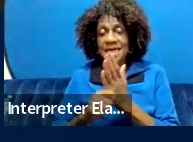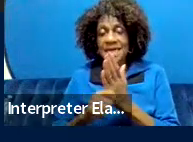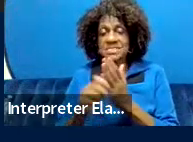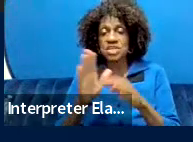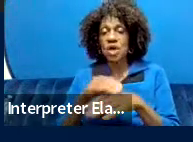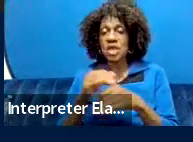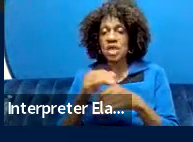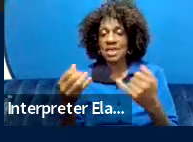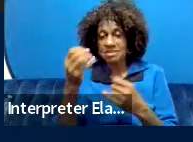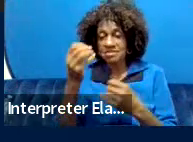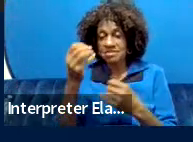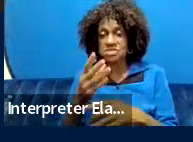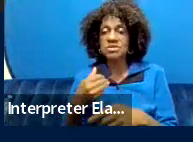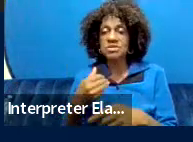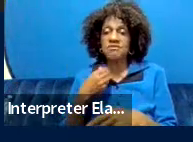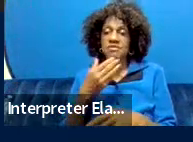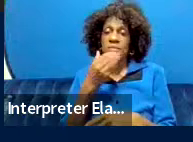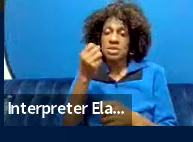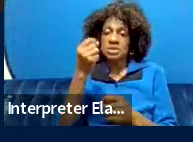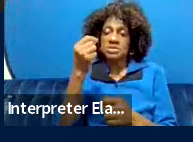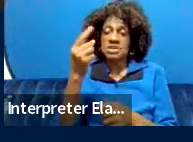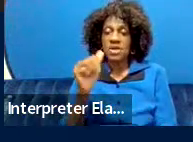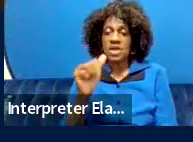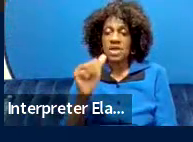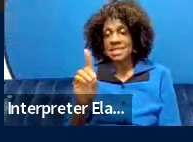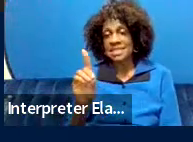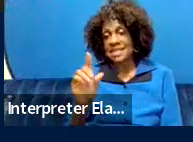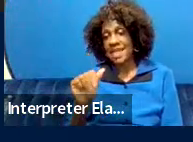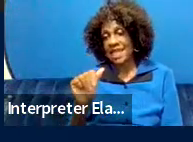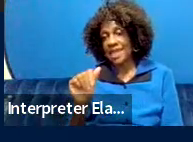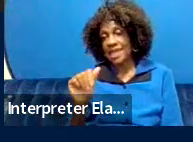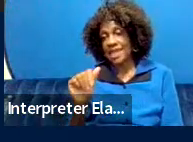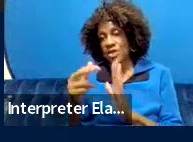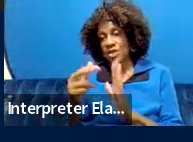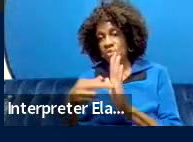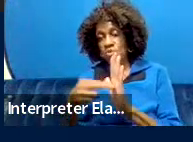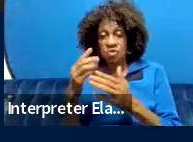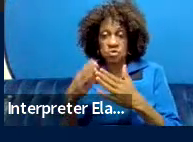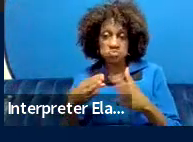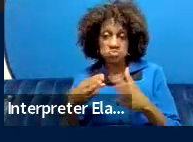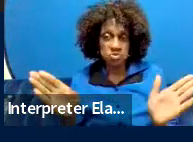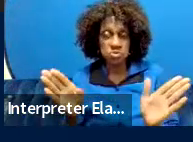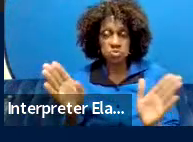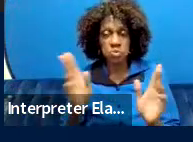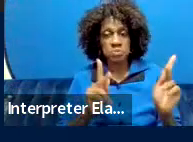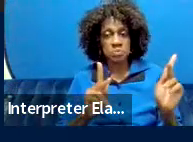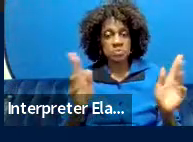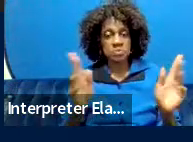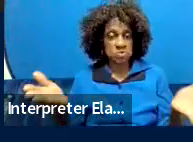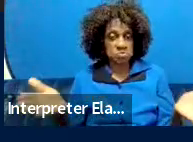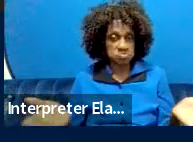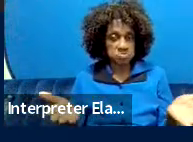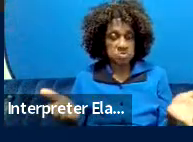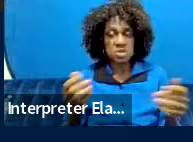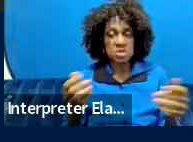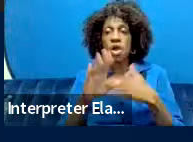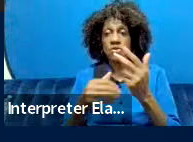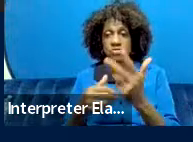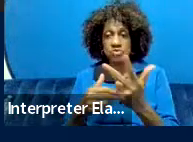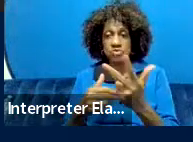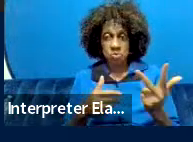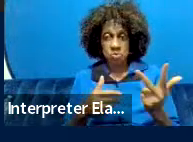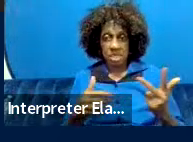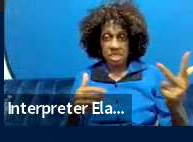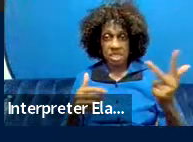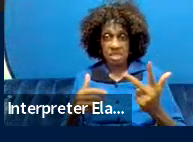help provide a better understanding of the ADA and ABA guidelines for their general audiences. And let me just say that all three of these